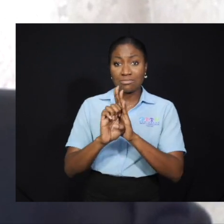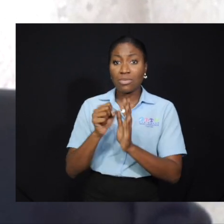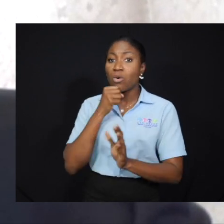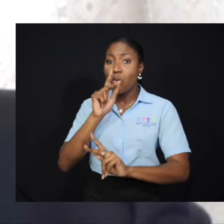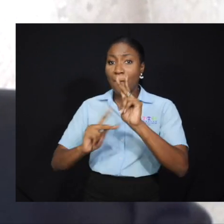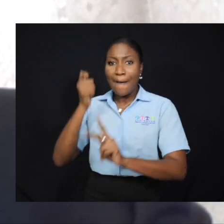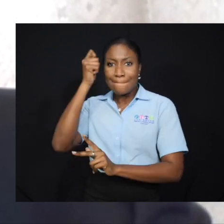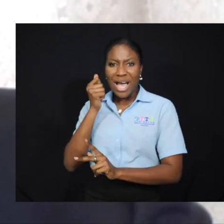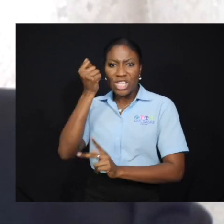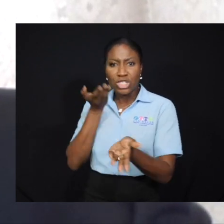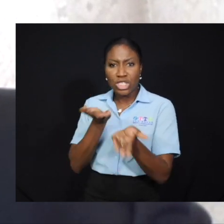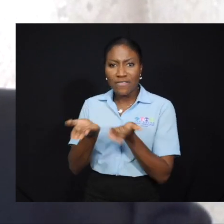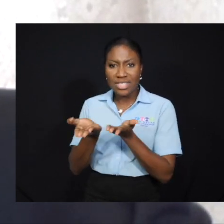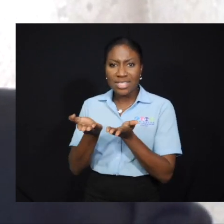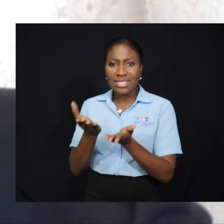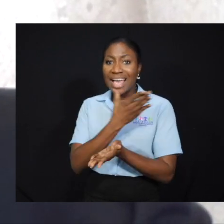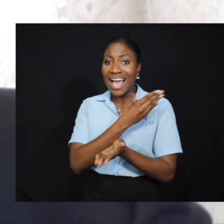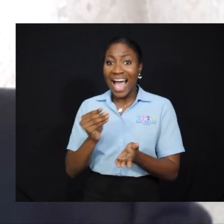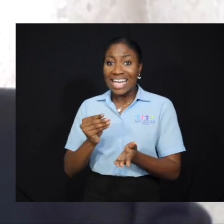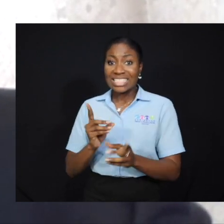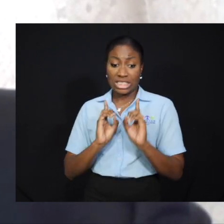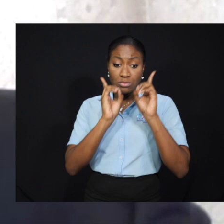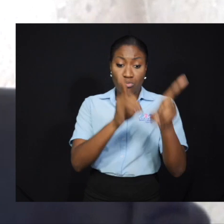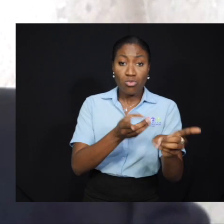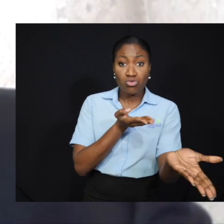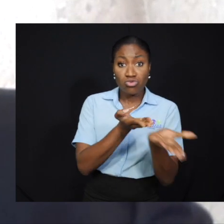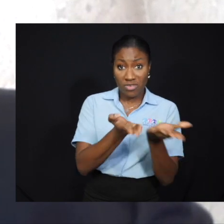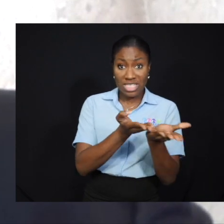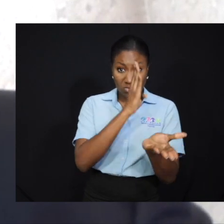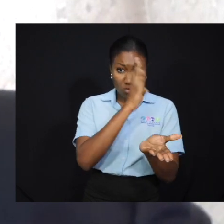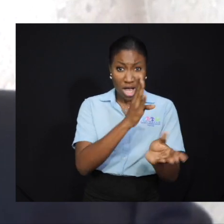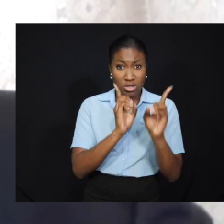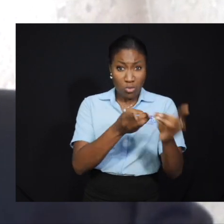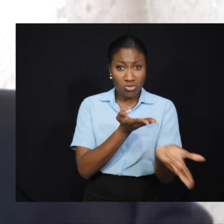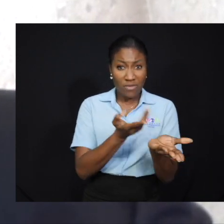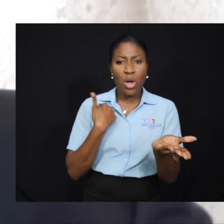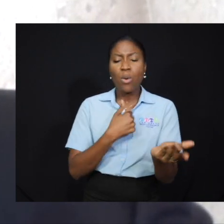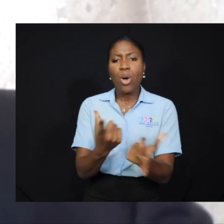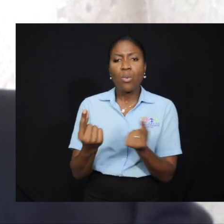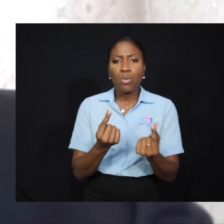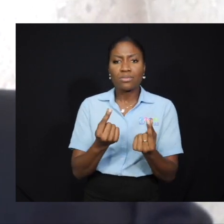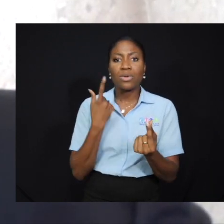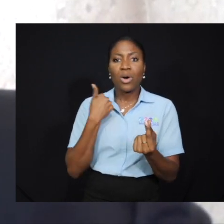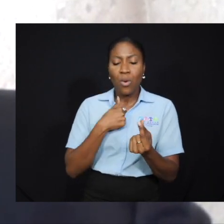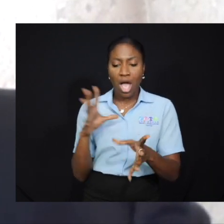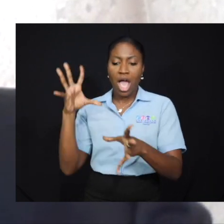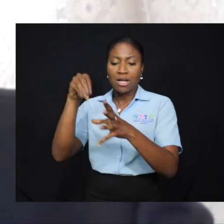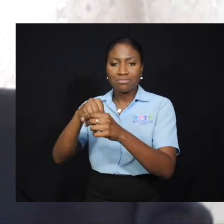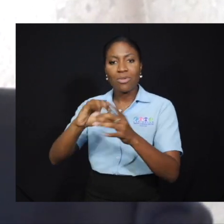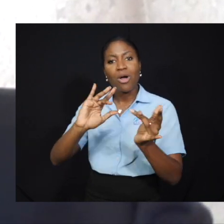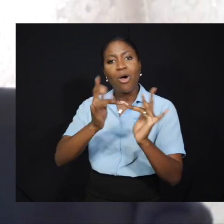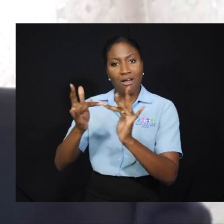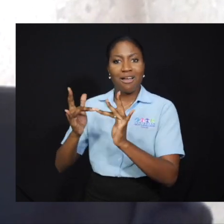deposit service. And what we have done is that we have automated those two services, and we now provide support for our